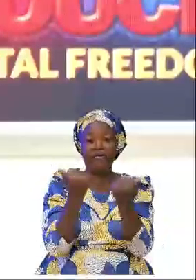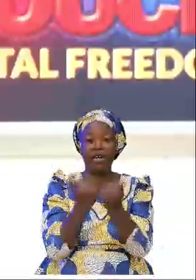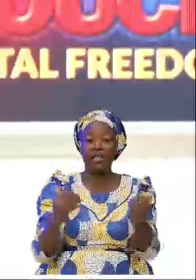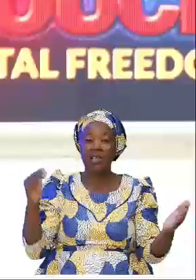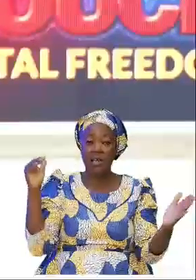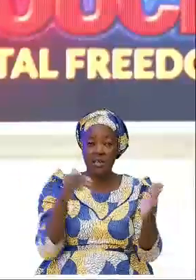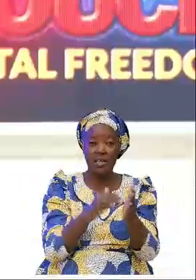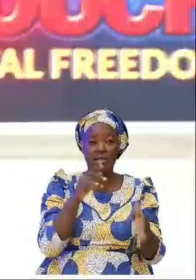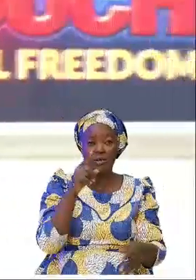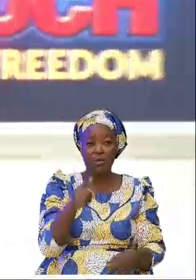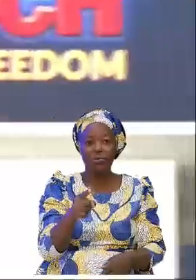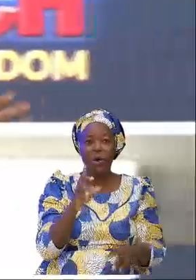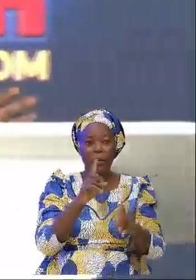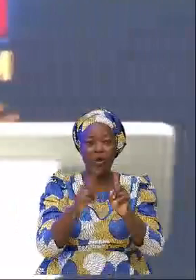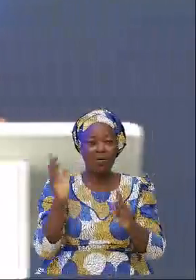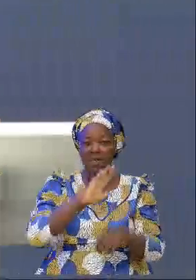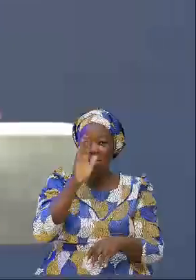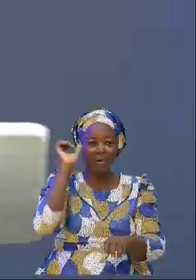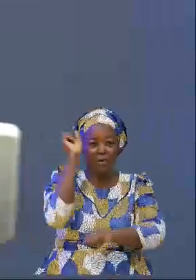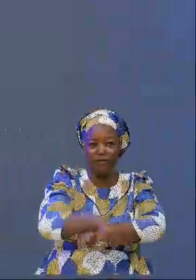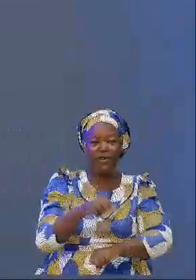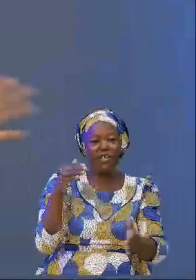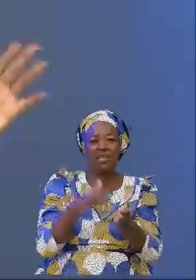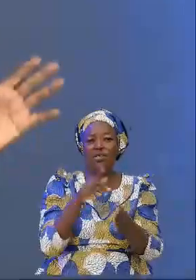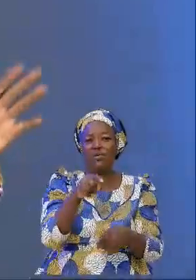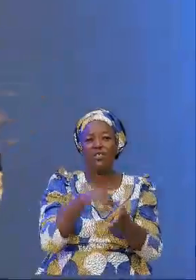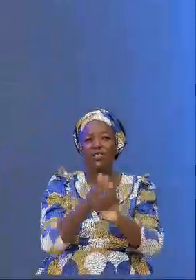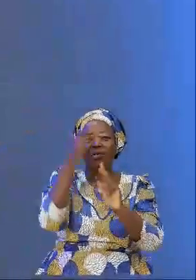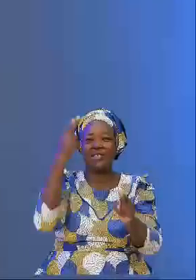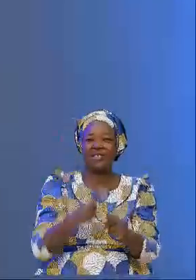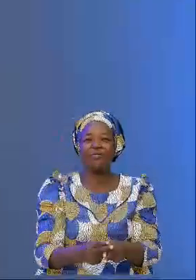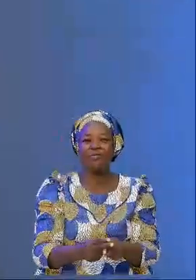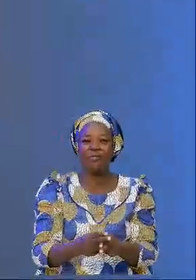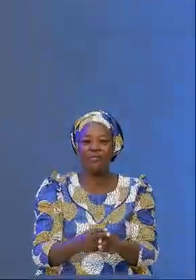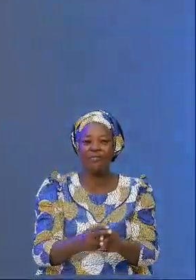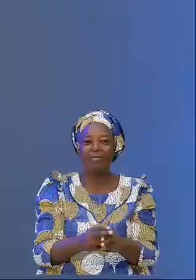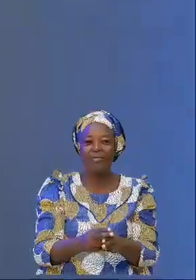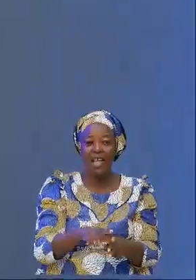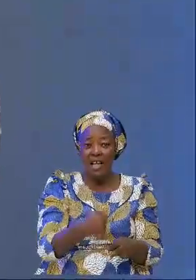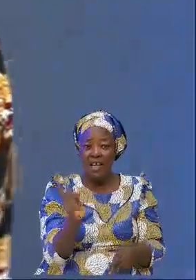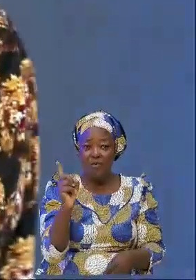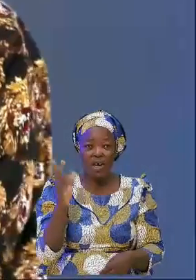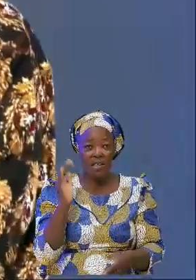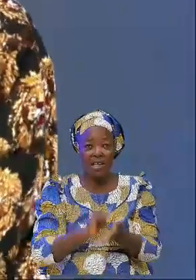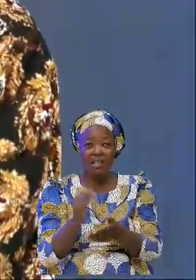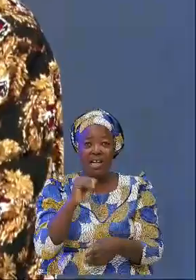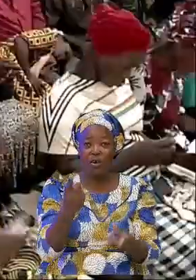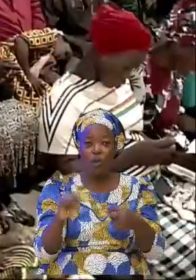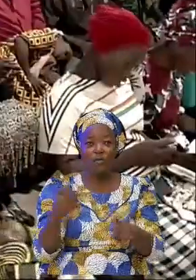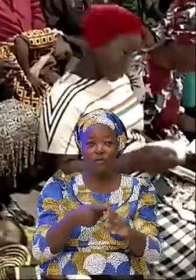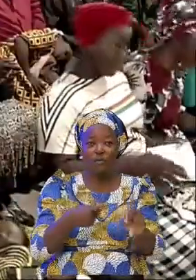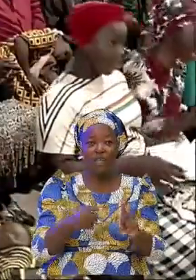Verse 19, and they shall fight against thee, but they shall not prevail against thee.